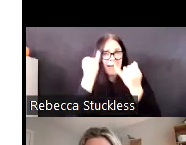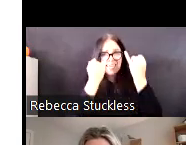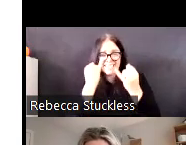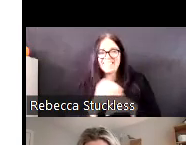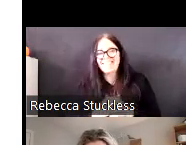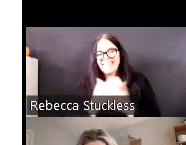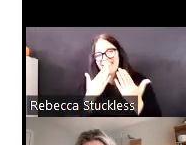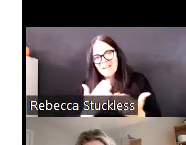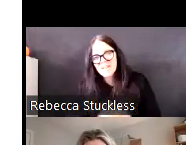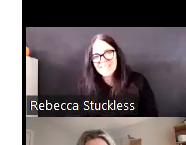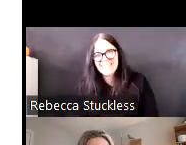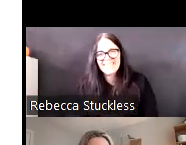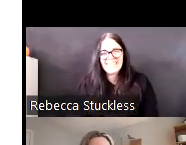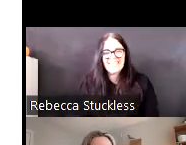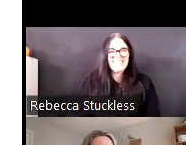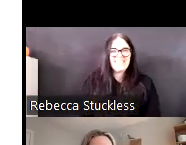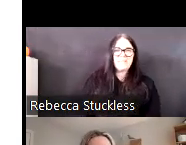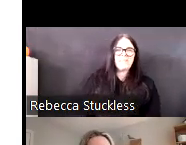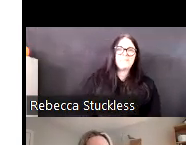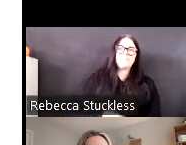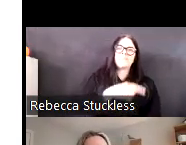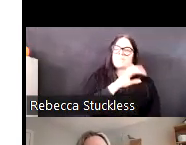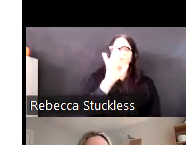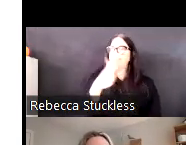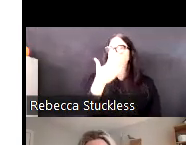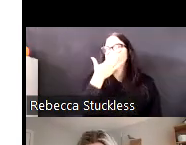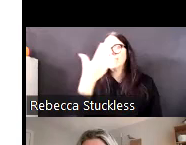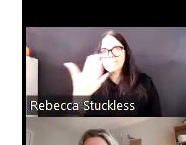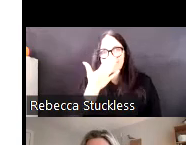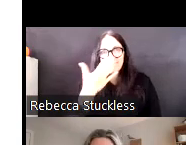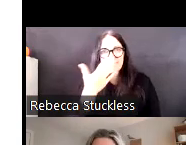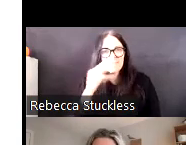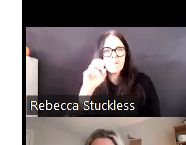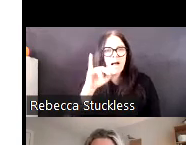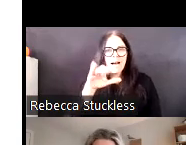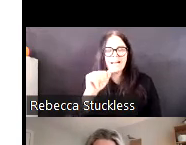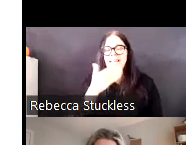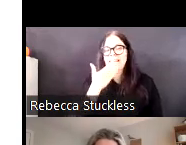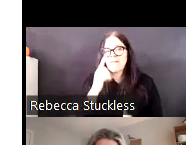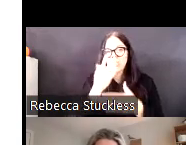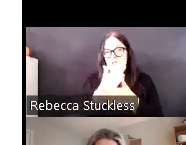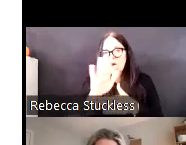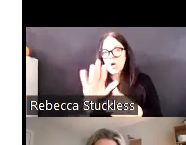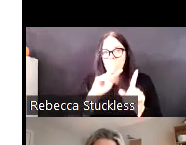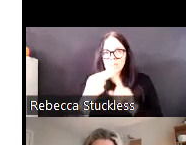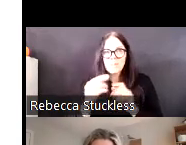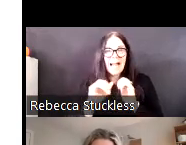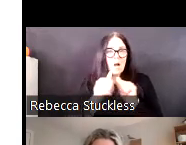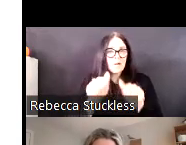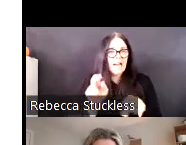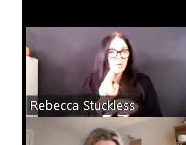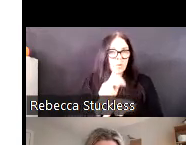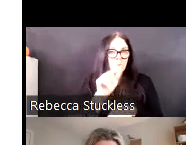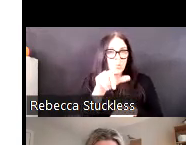you. Oh, it was incredibly helpful, Monica. Thank you so much for sharing your perspective on how you can use the tools